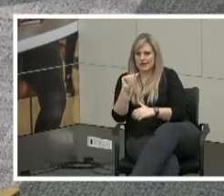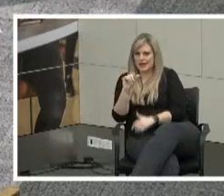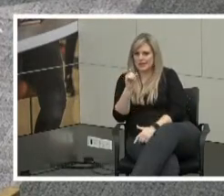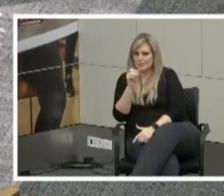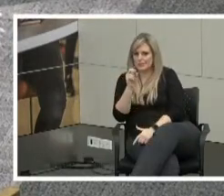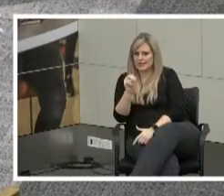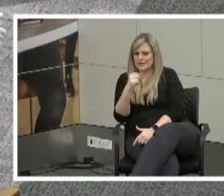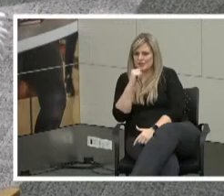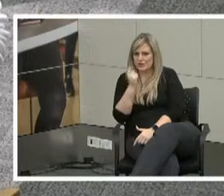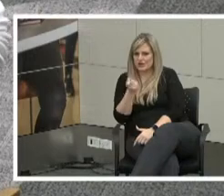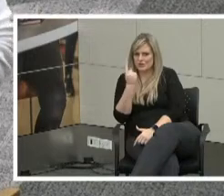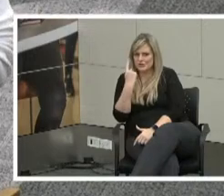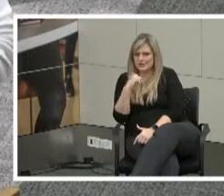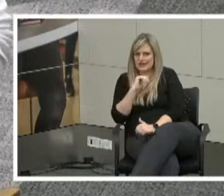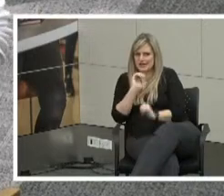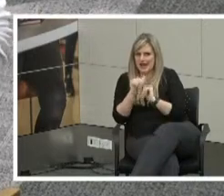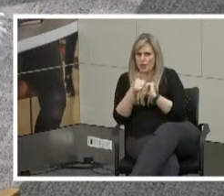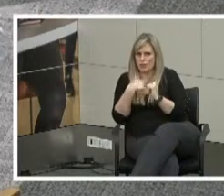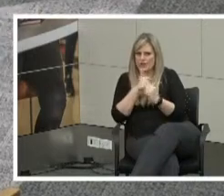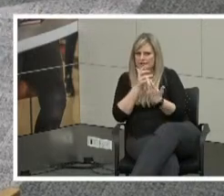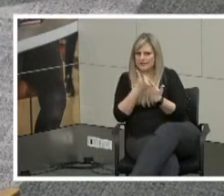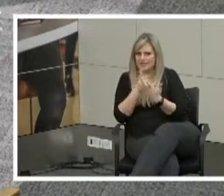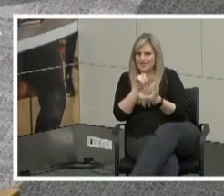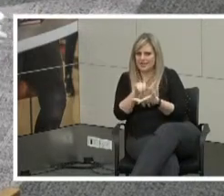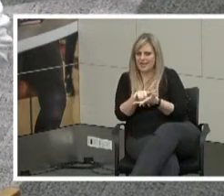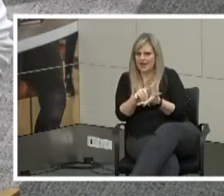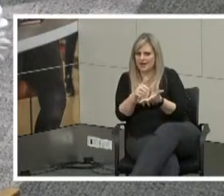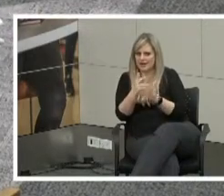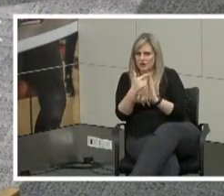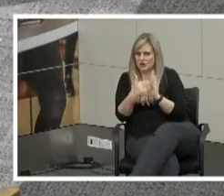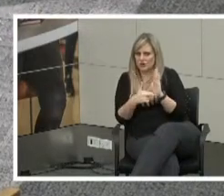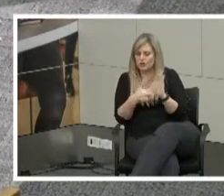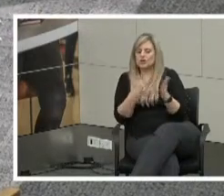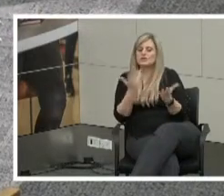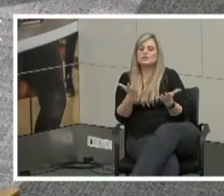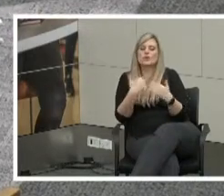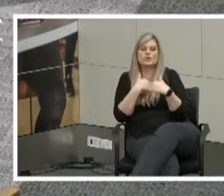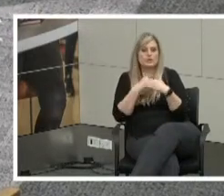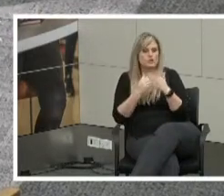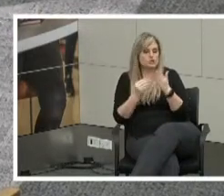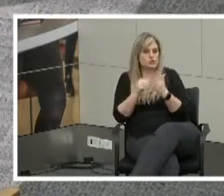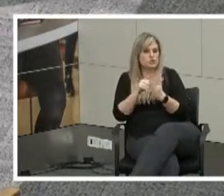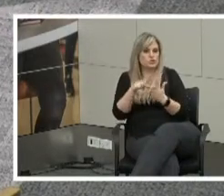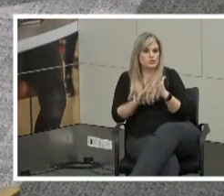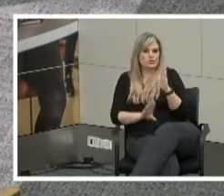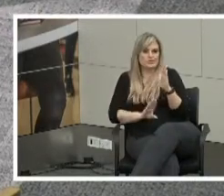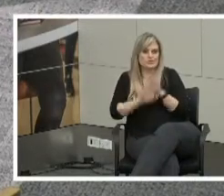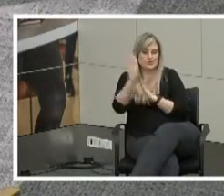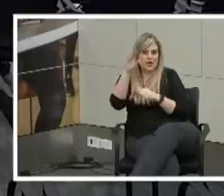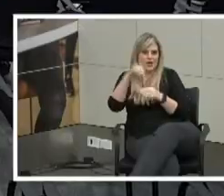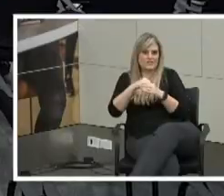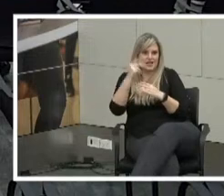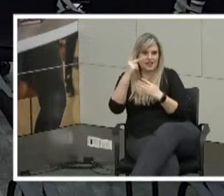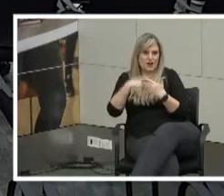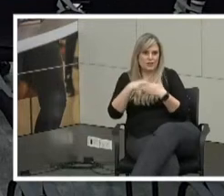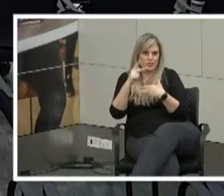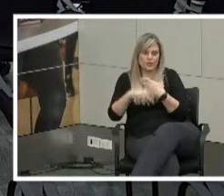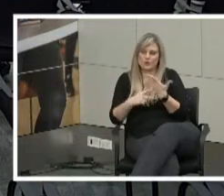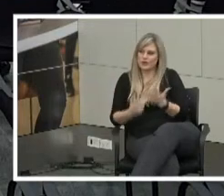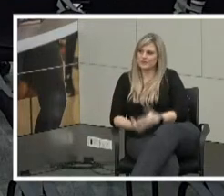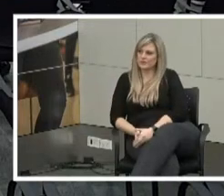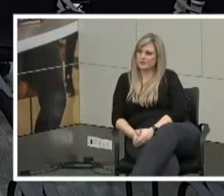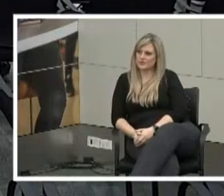quite understand where we fit the students thrive in our pram thank you